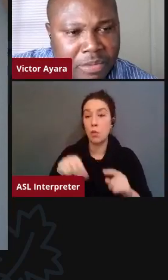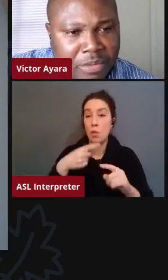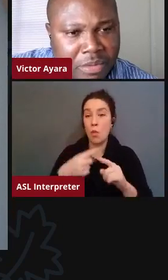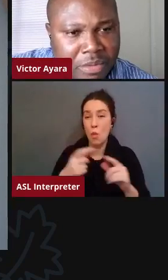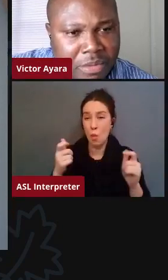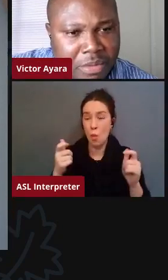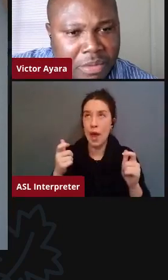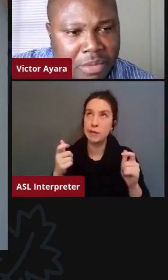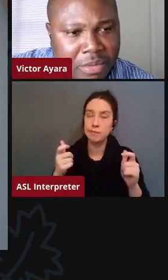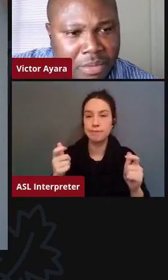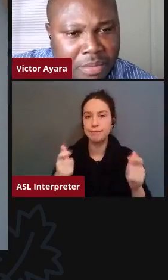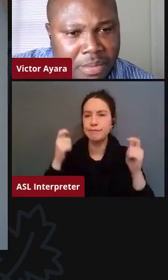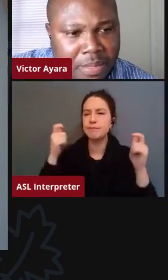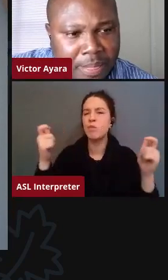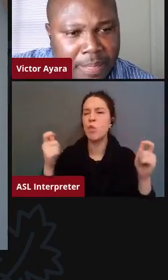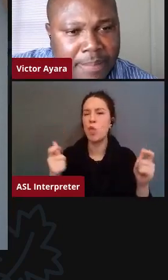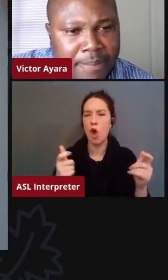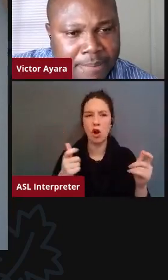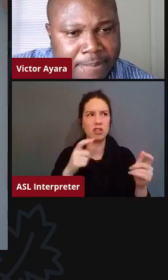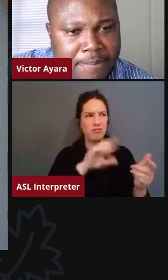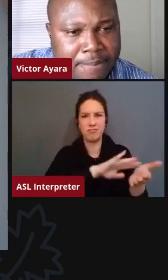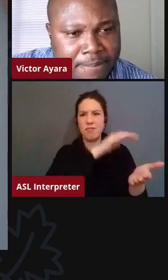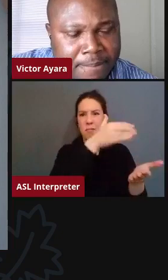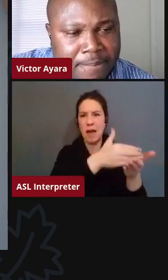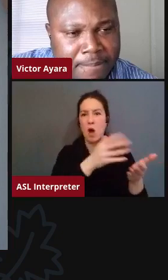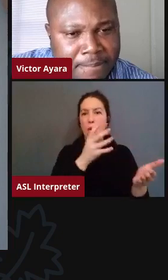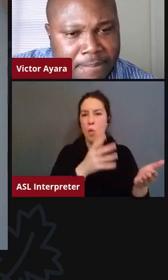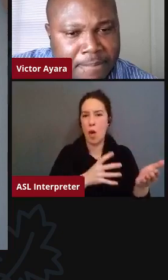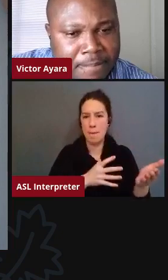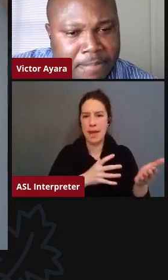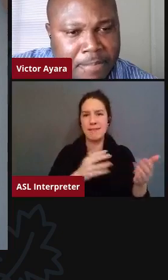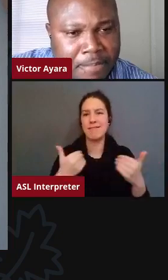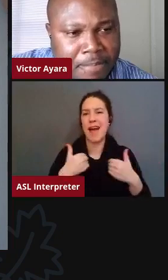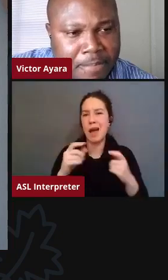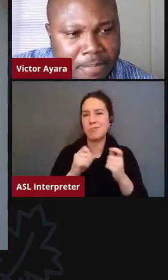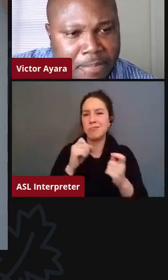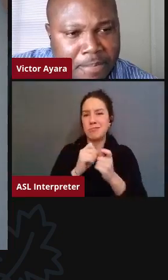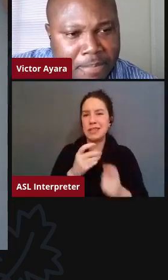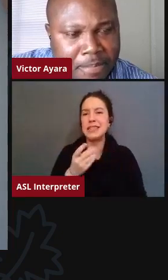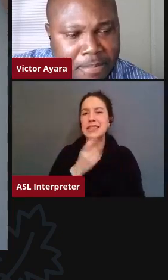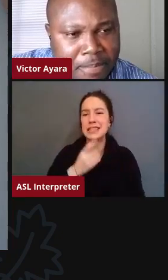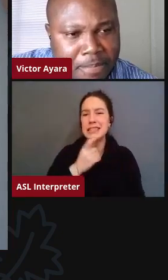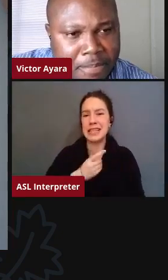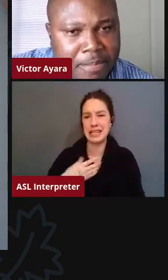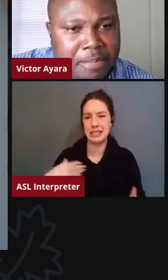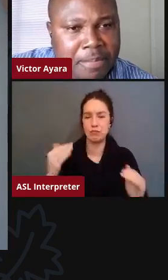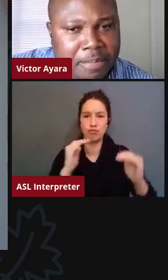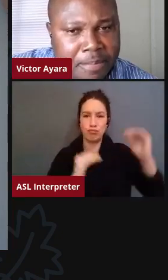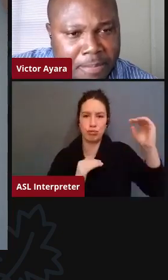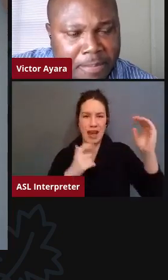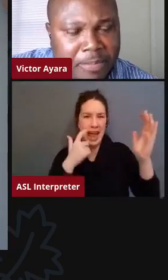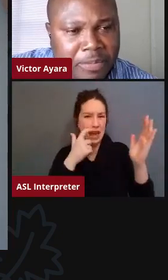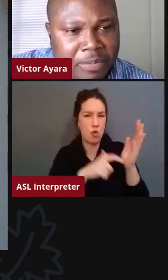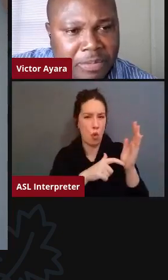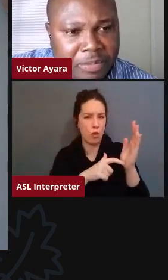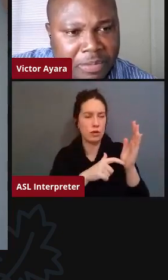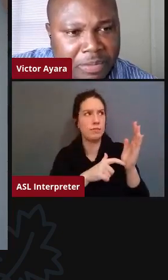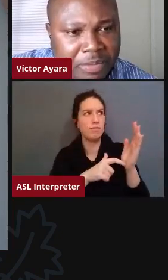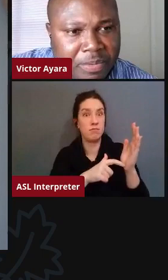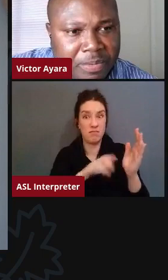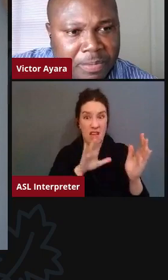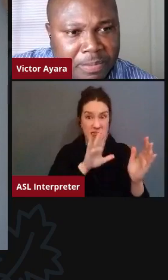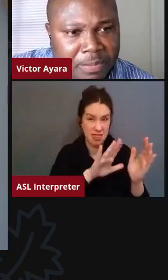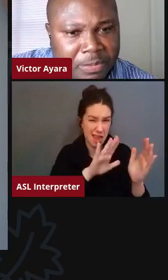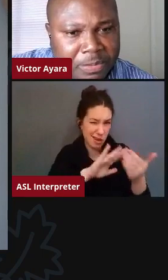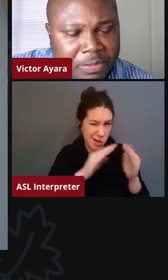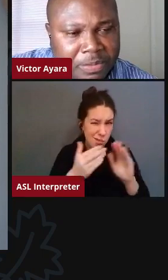of women that have this disease, is that because of something in their community, or is that just something that